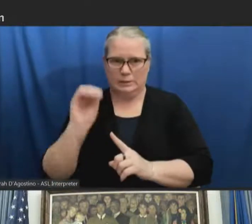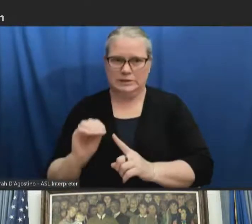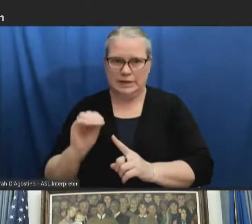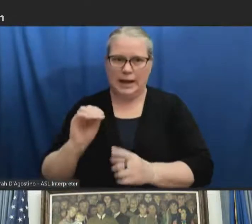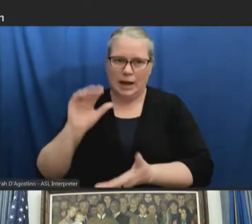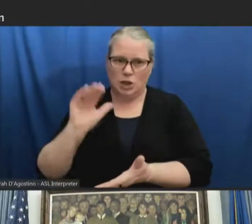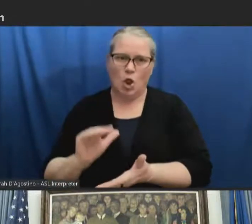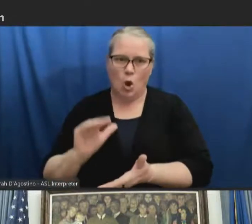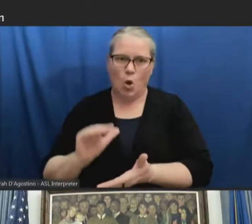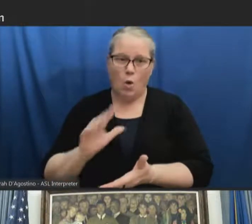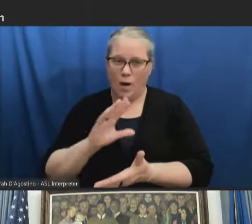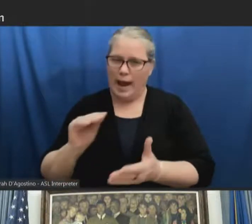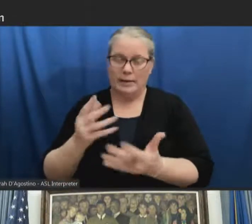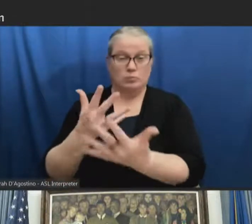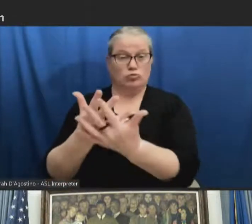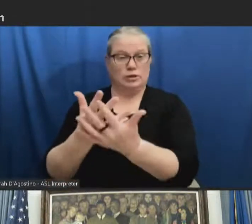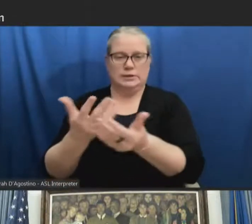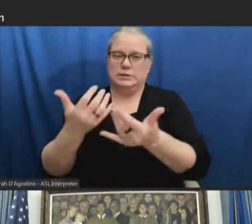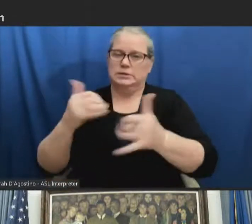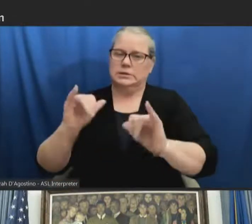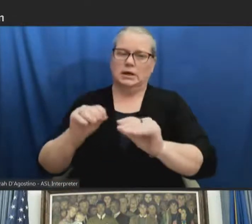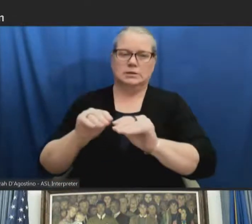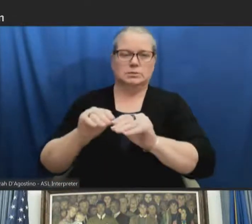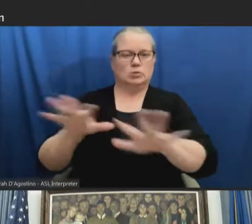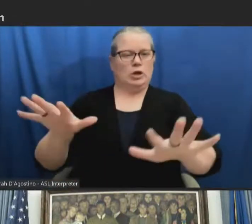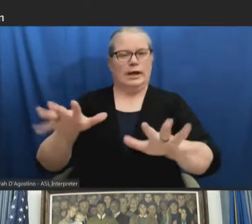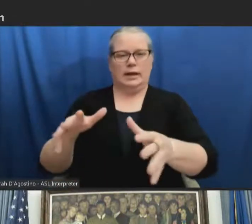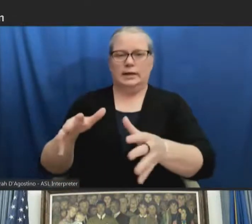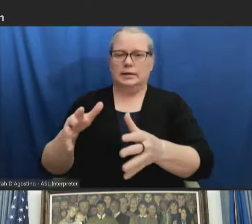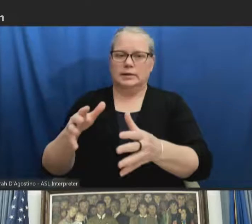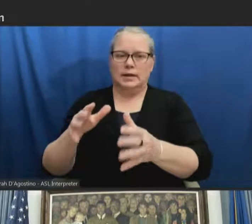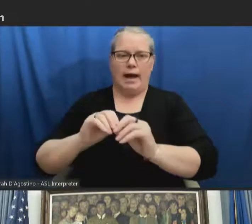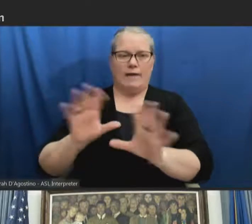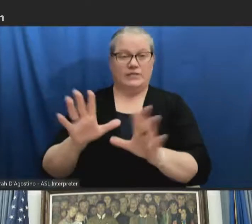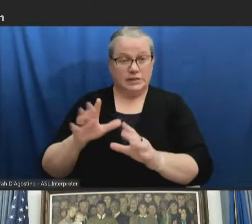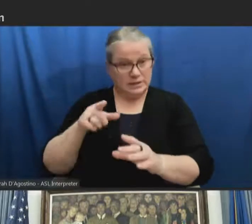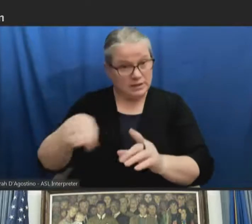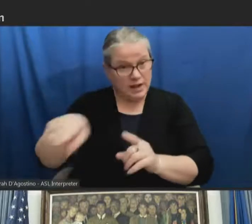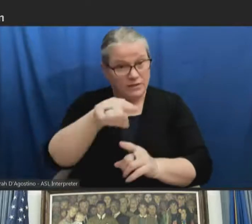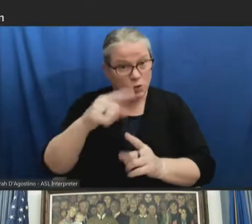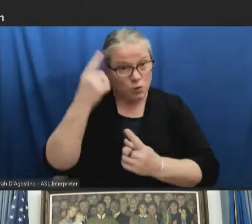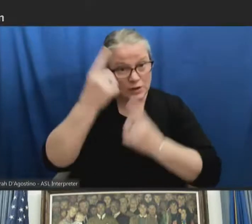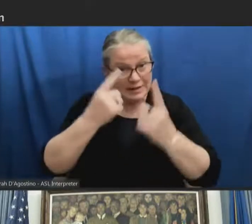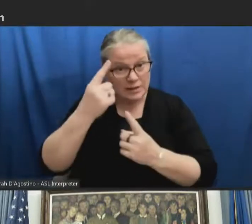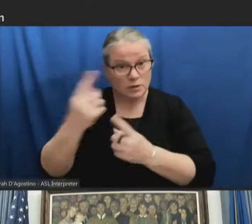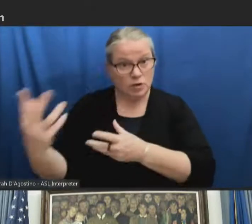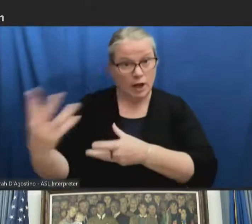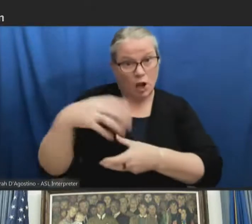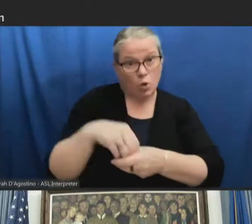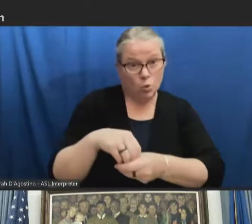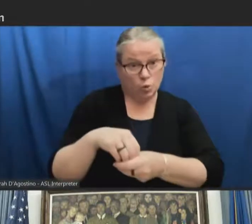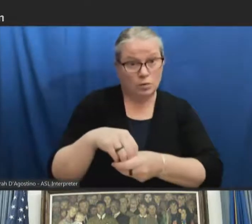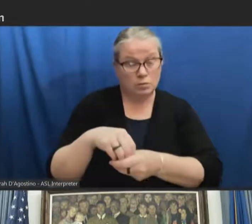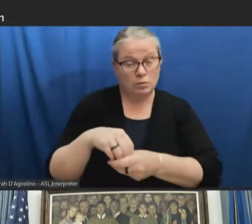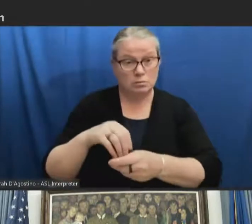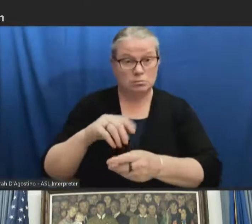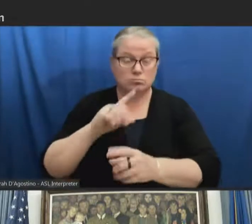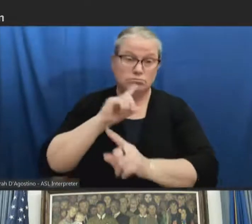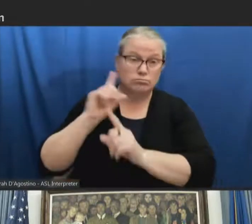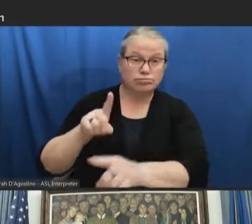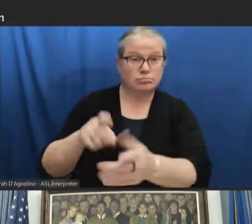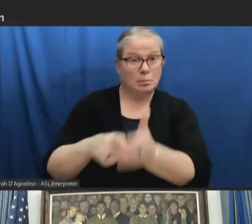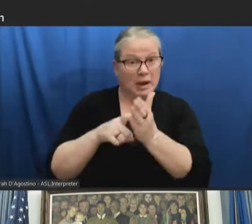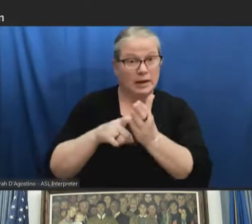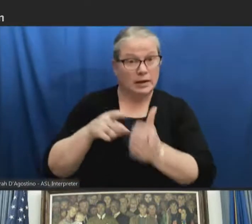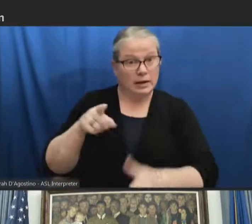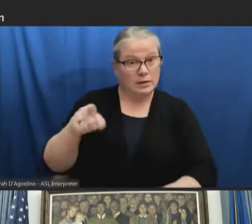spreading there. Has there been any thought being given to include them in keeping them in the mandate? Well, the